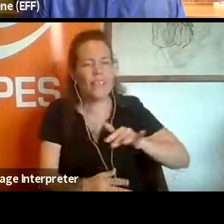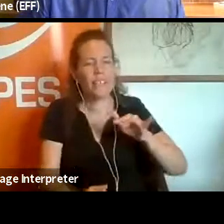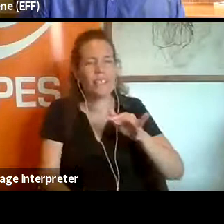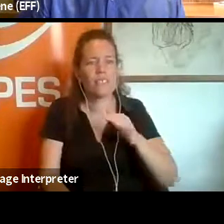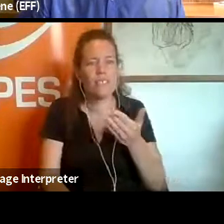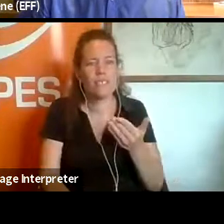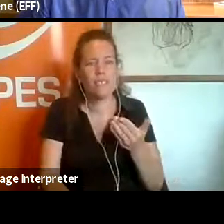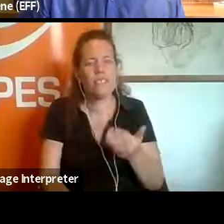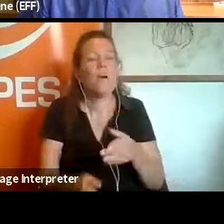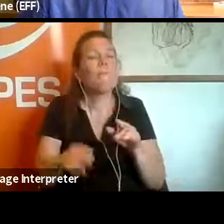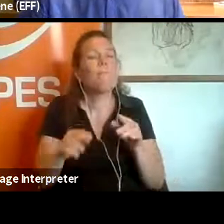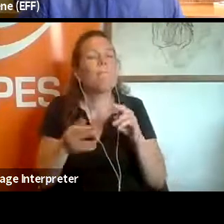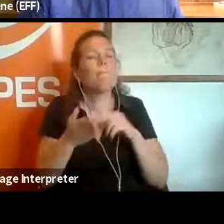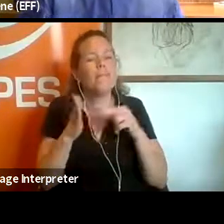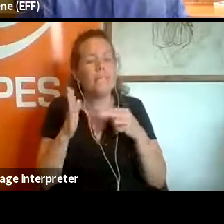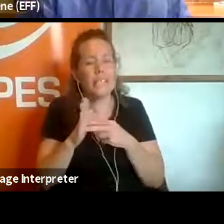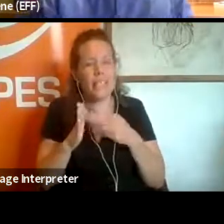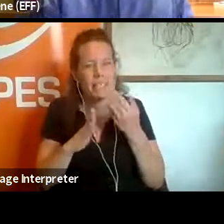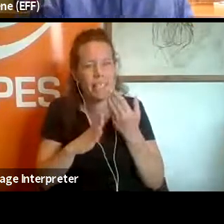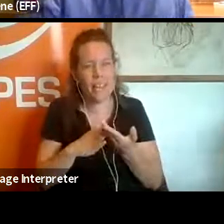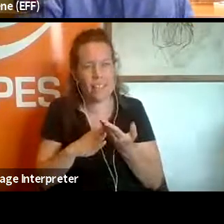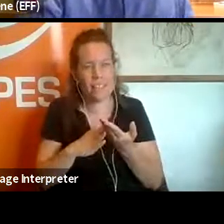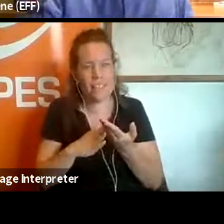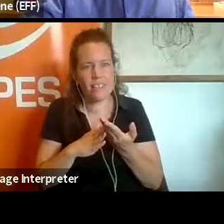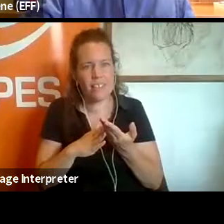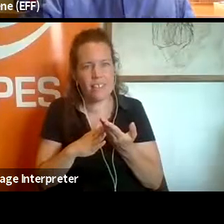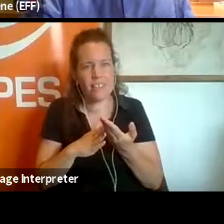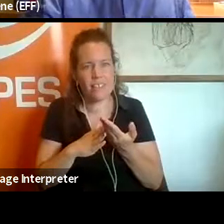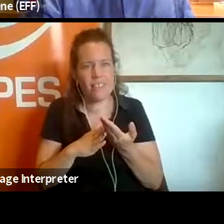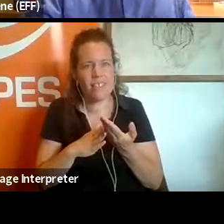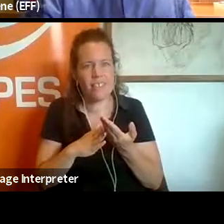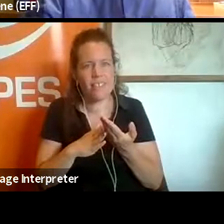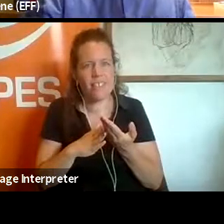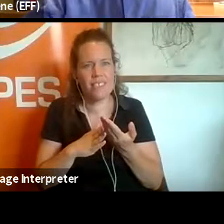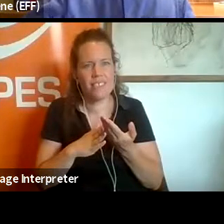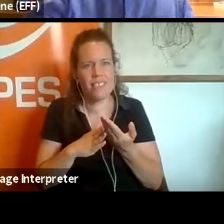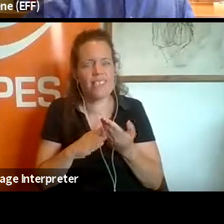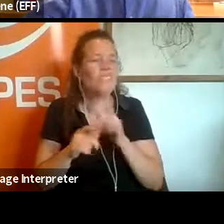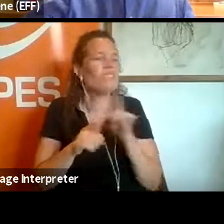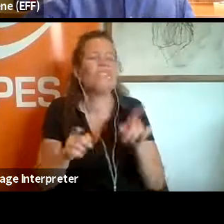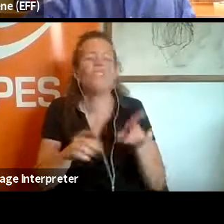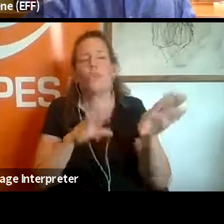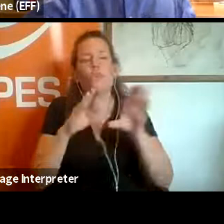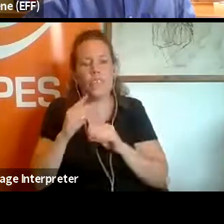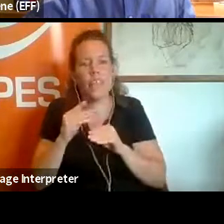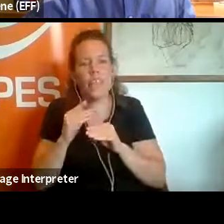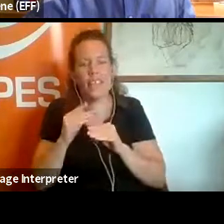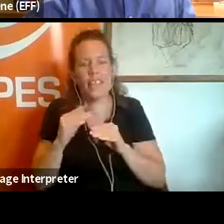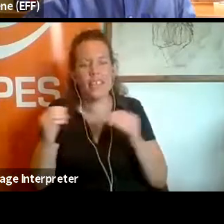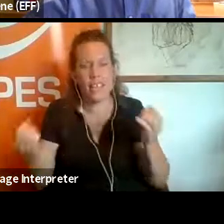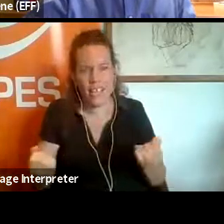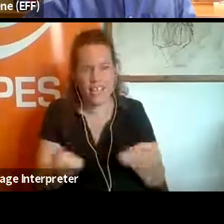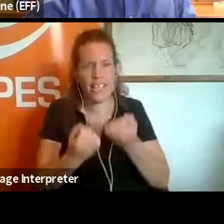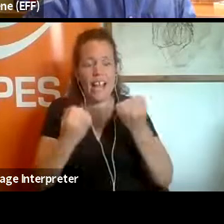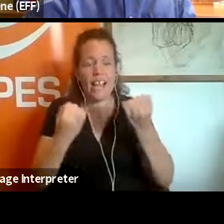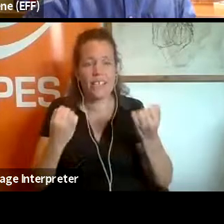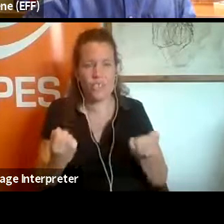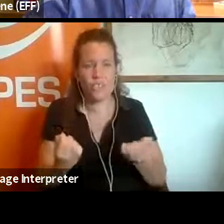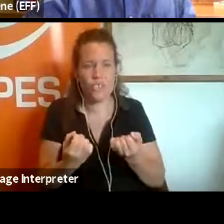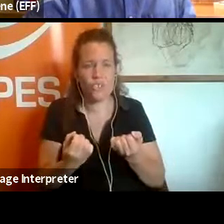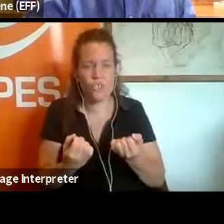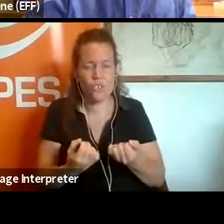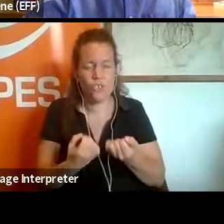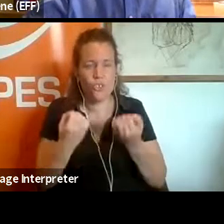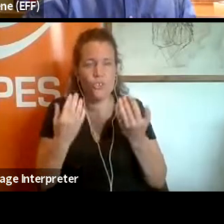which basically means that, you don't take any sort of action or come up